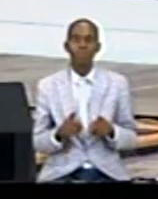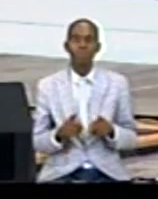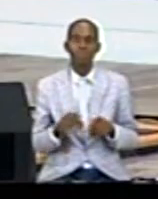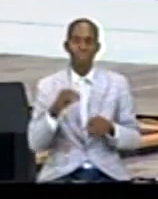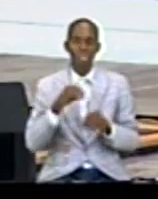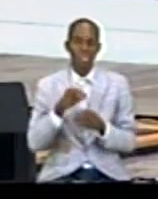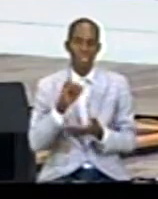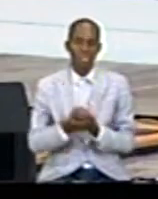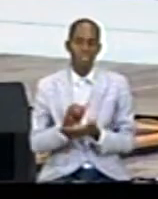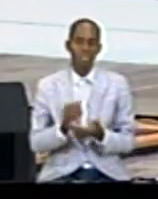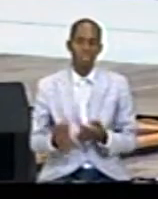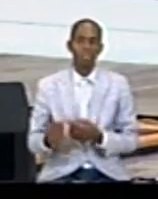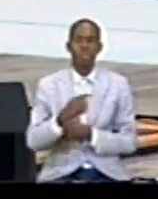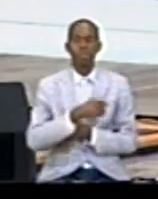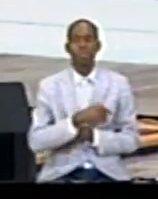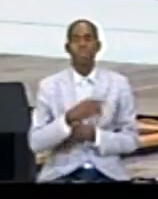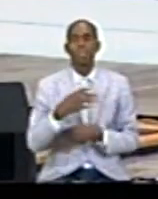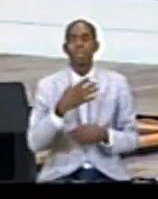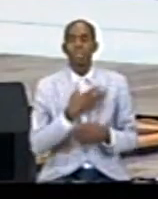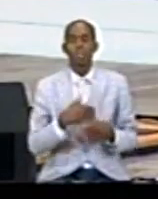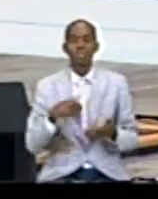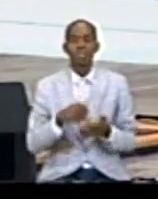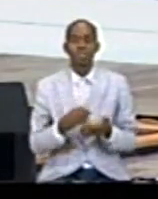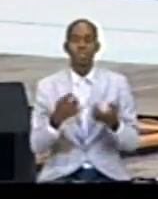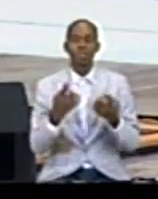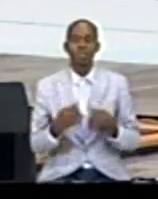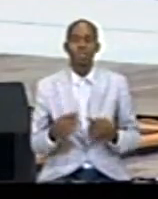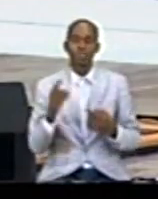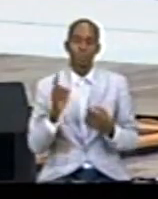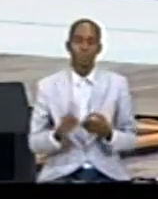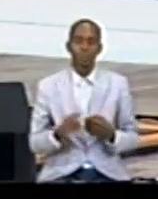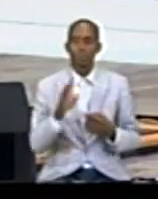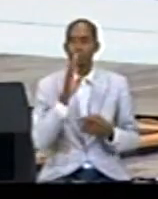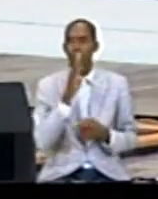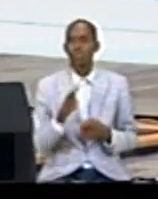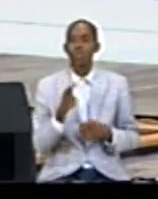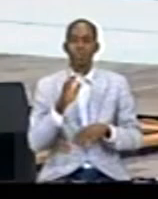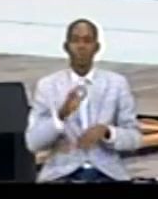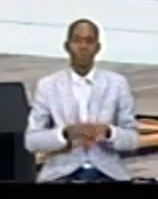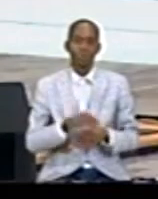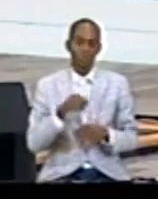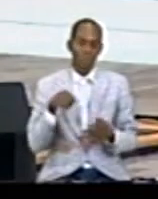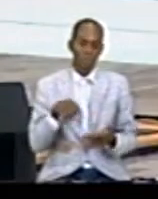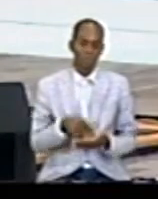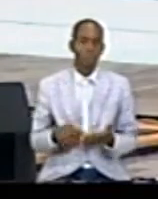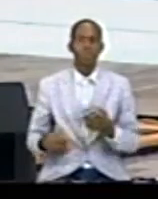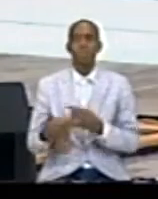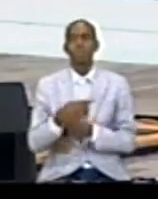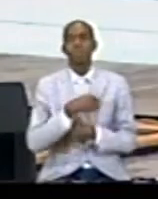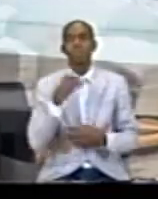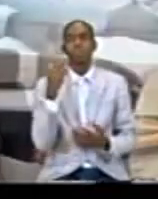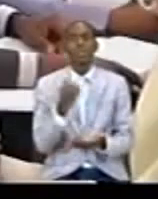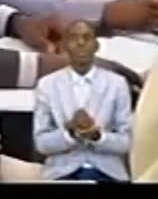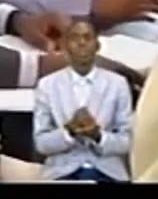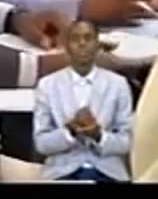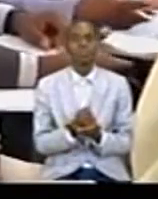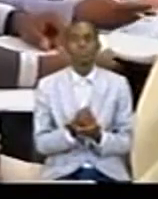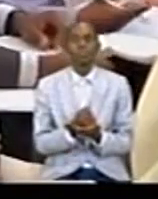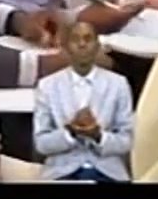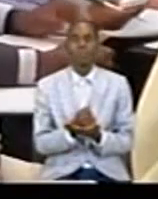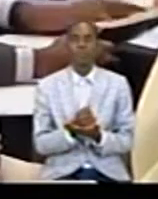that day, and it comes to pass on this day, that